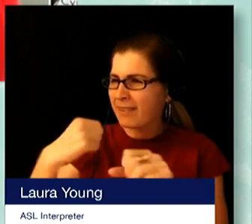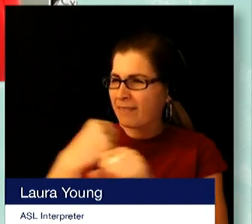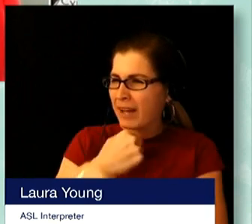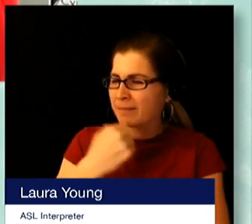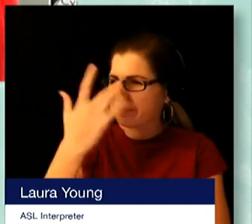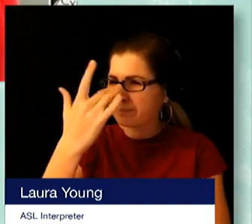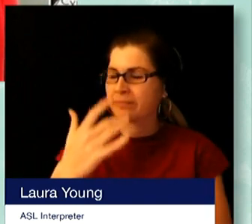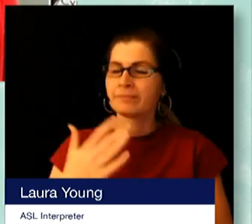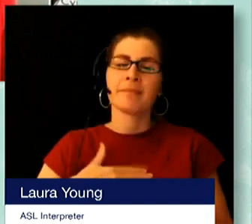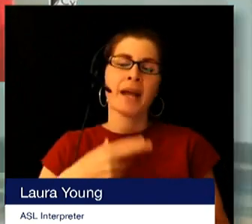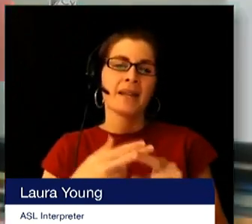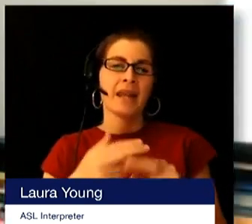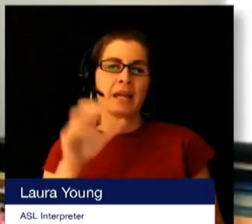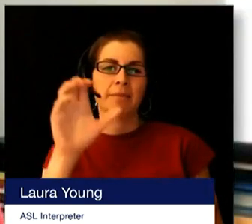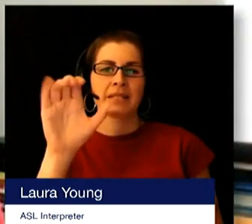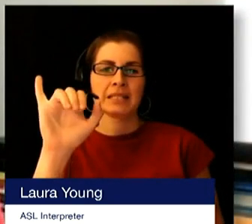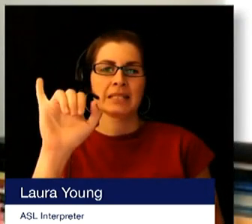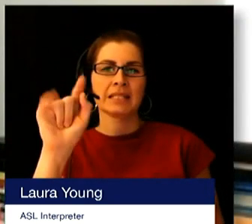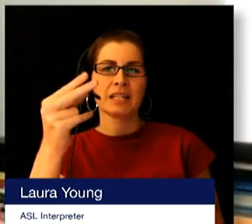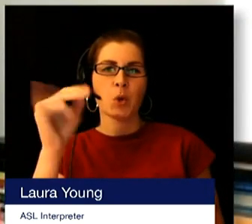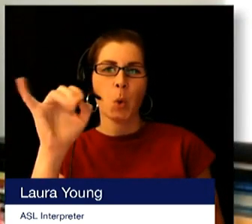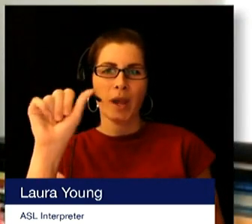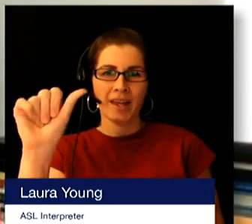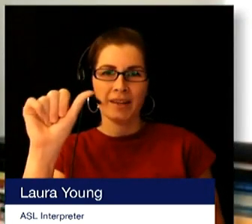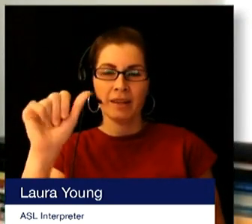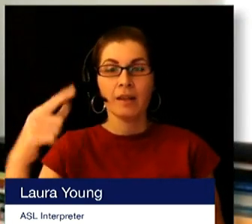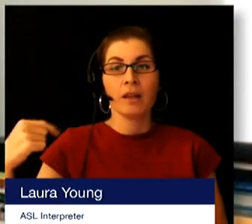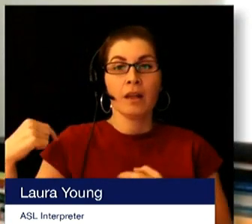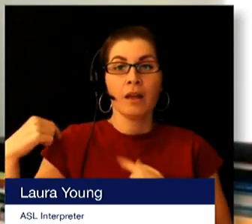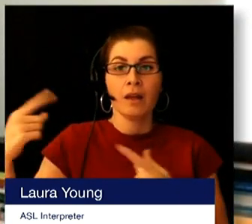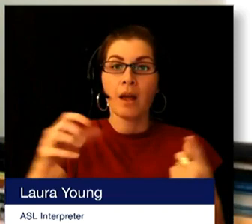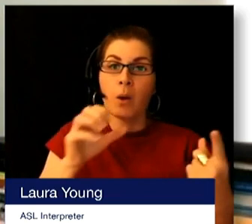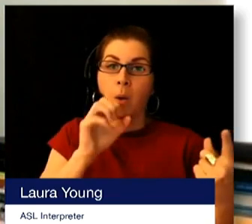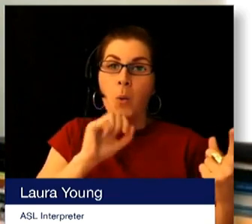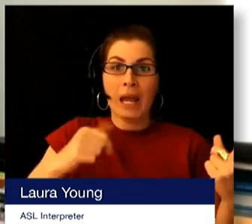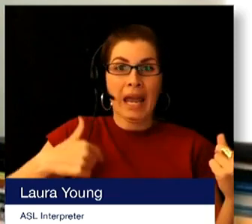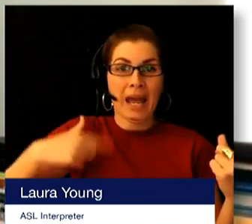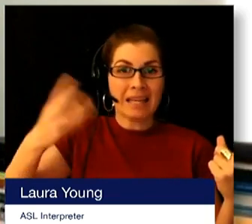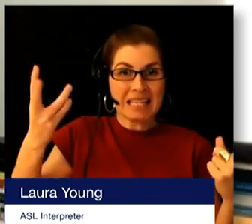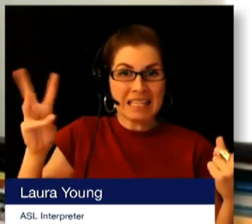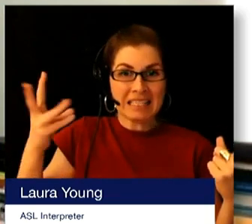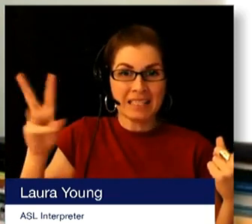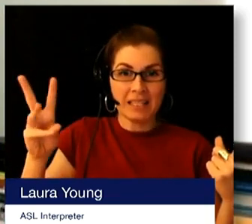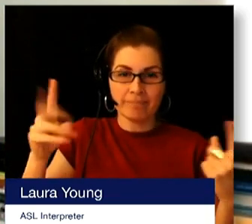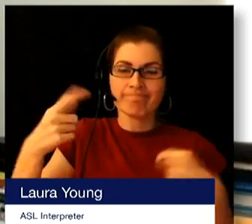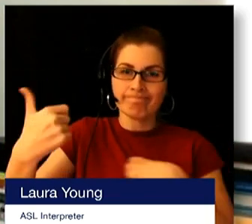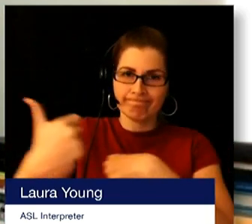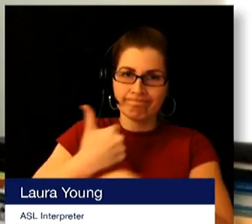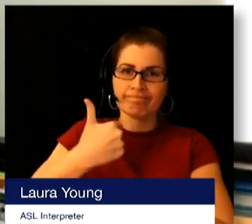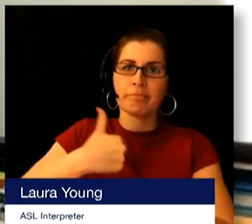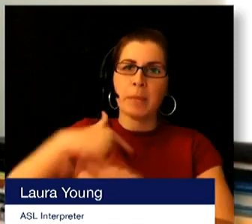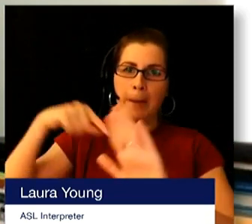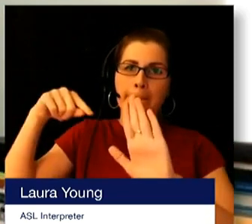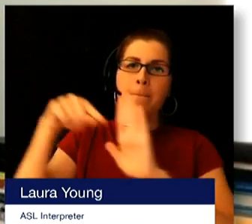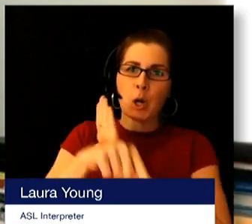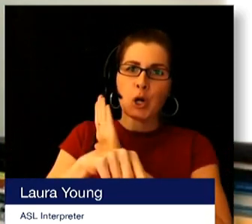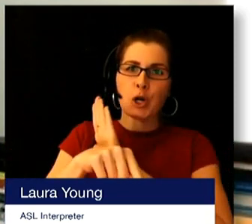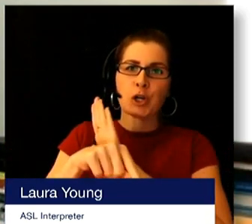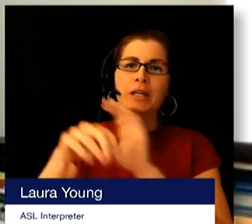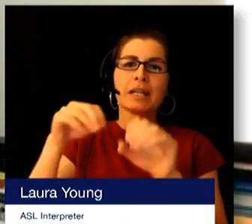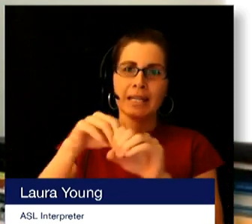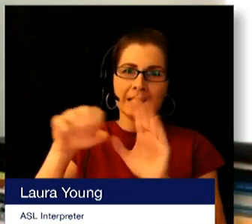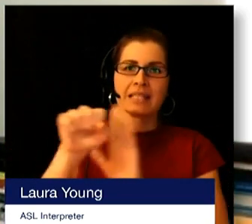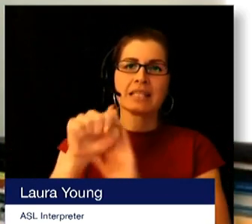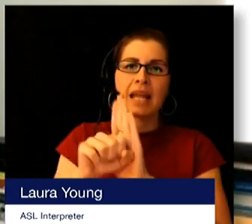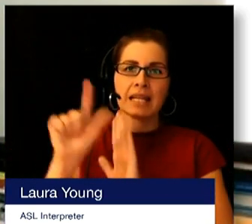Absolutely. So my name is Cyntoia, and when I was 16 years old, I was charged with murder in the state of Tennessee.